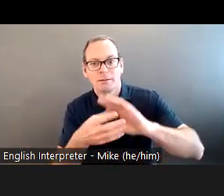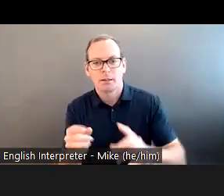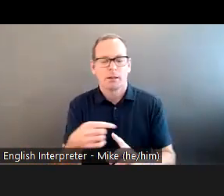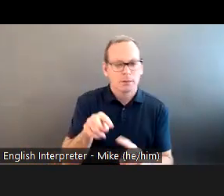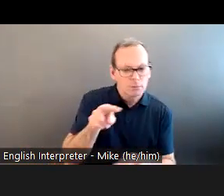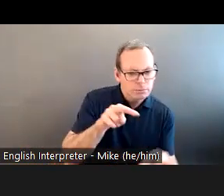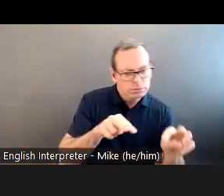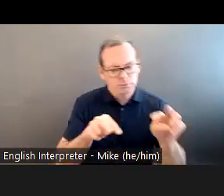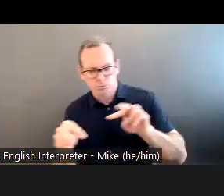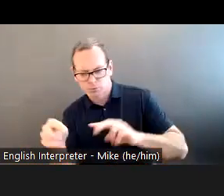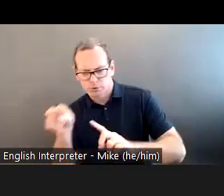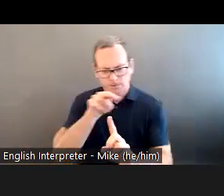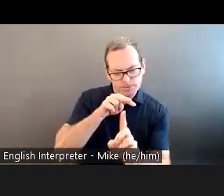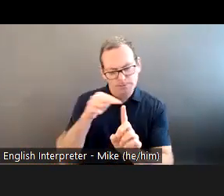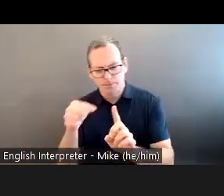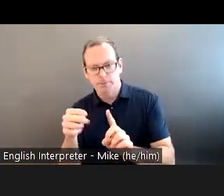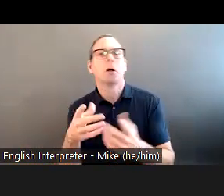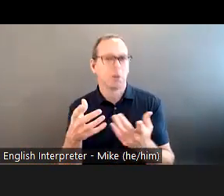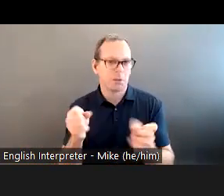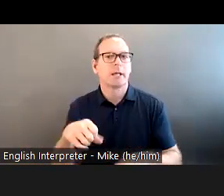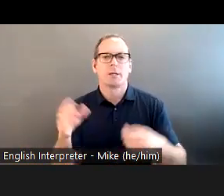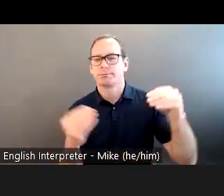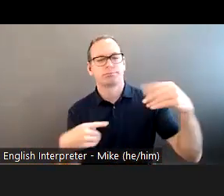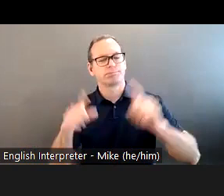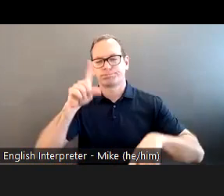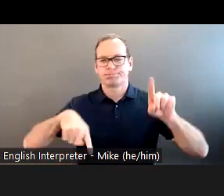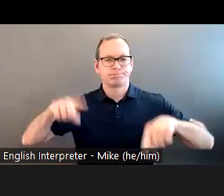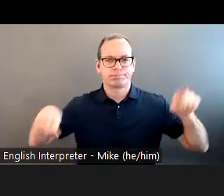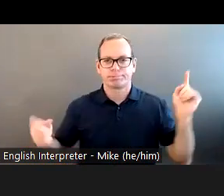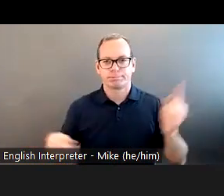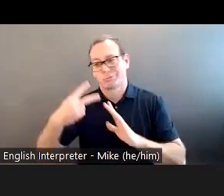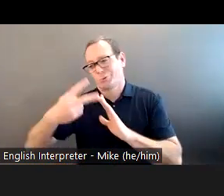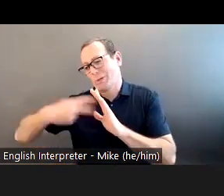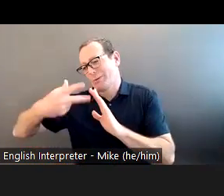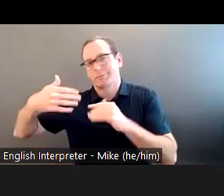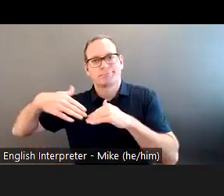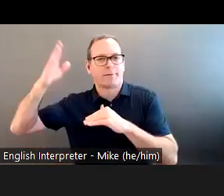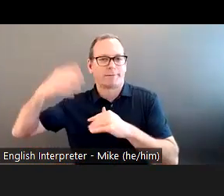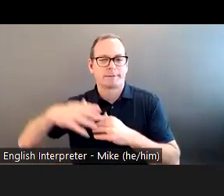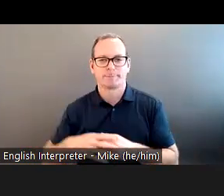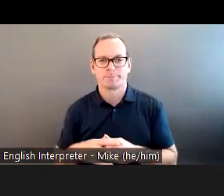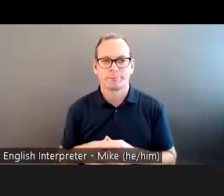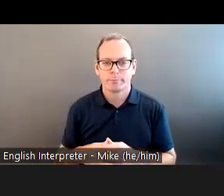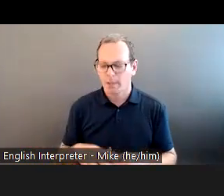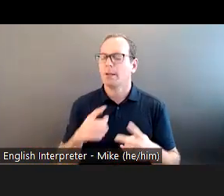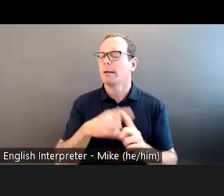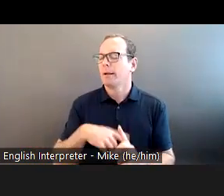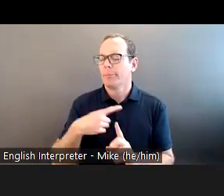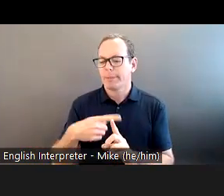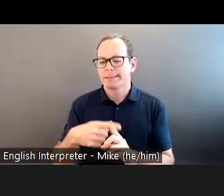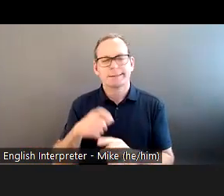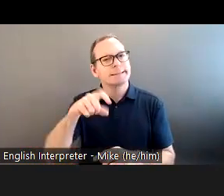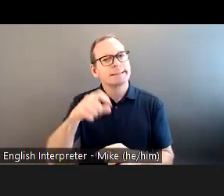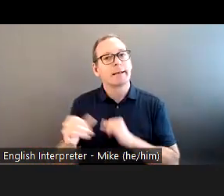it really can vary. There is also gathering of collateral documents, medical information, interviews with other